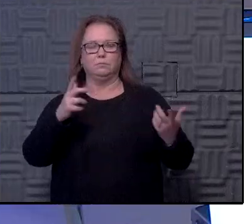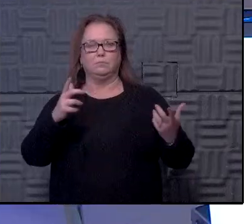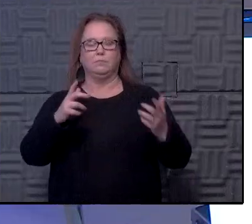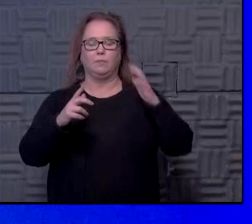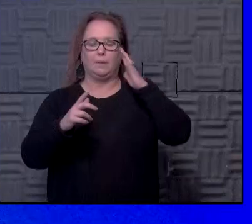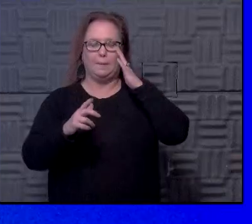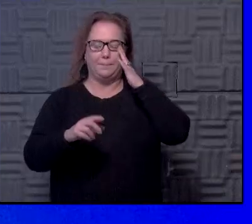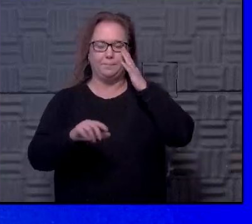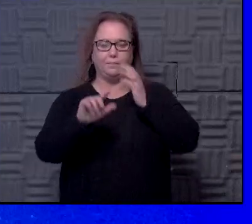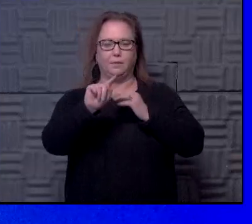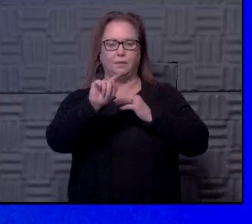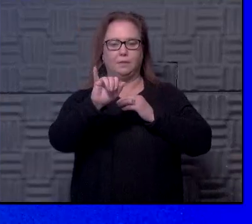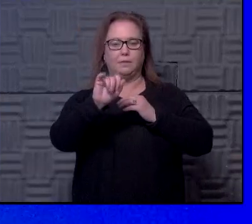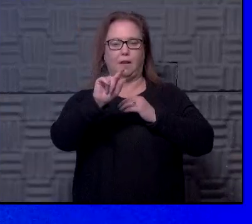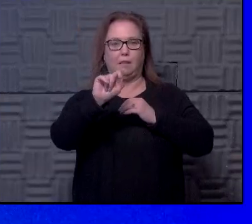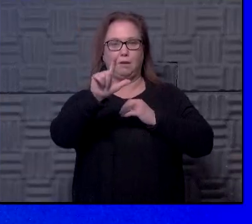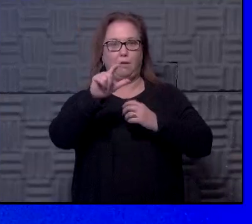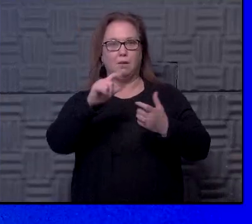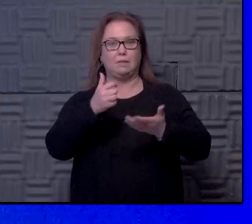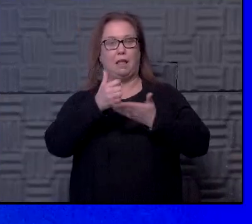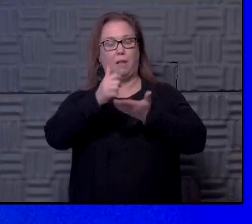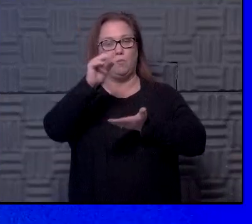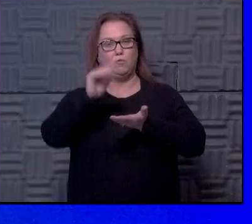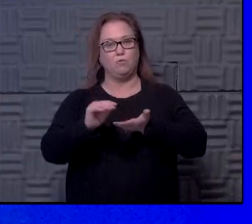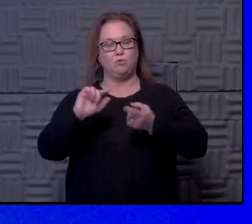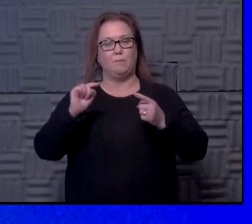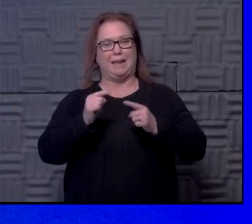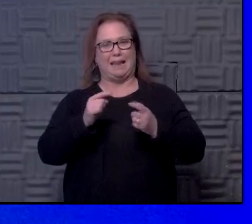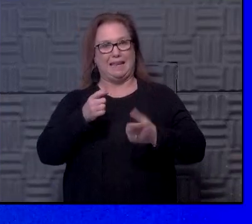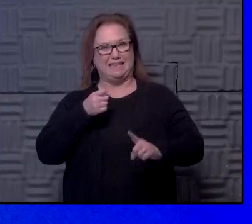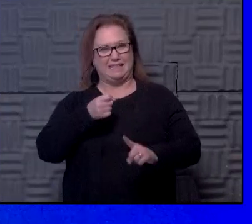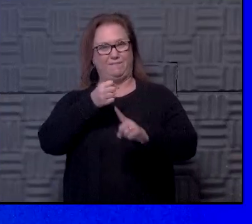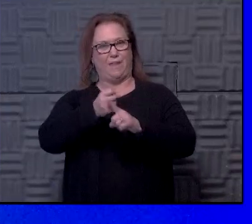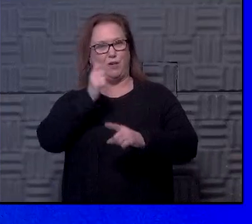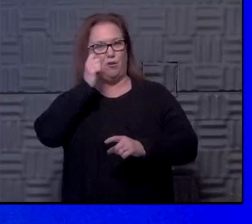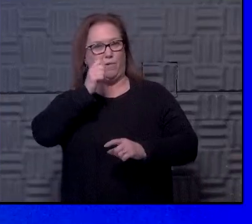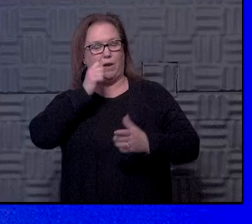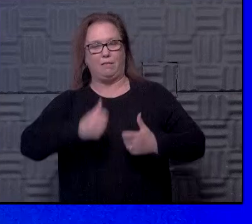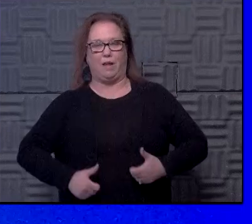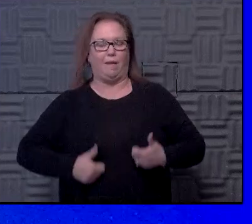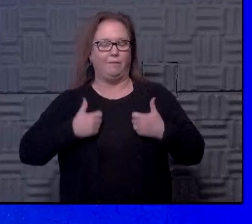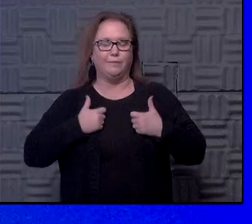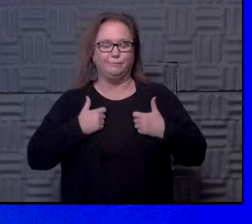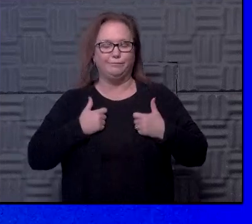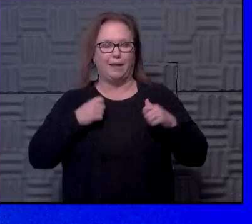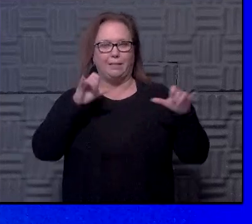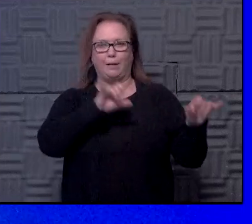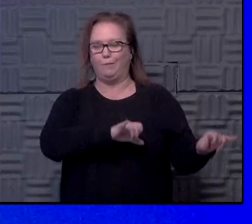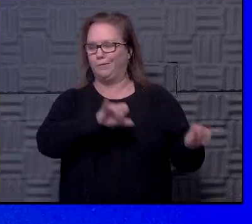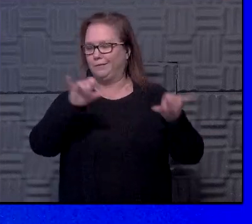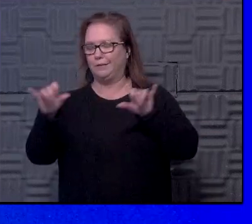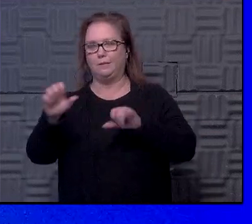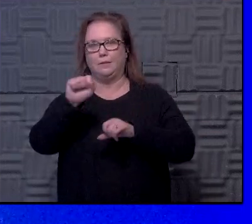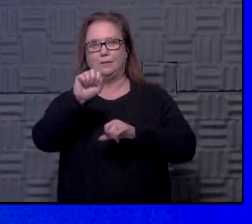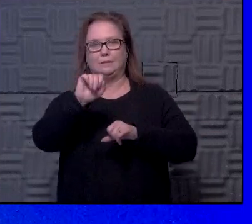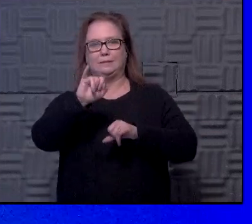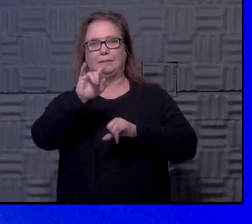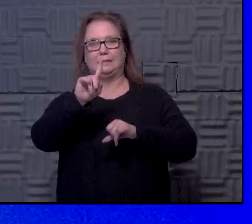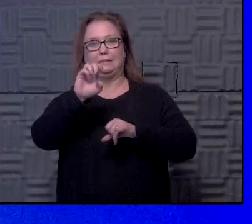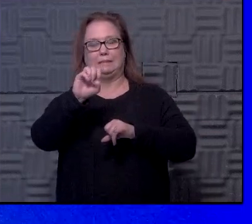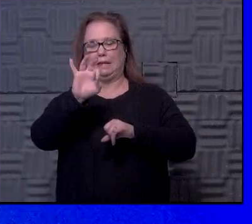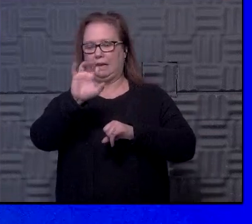right. Sorry. Tylenol to help with the pain, and does it affect your daily life? And really all of those were similar. The side effect